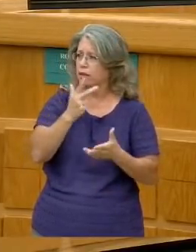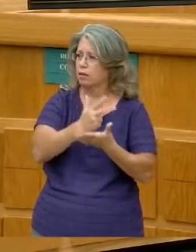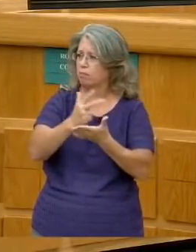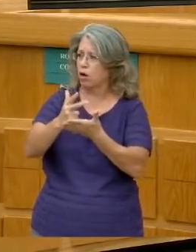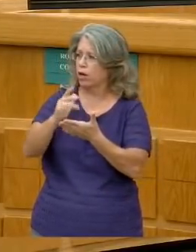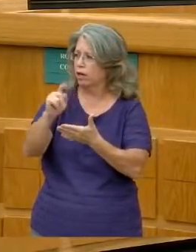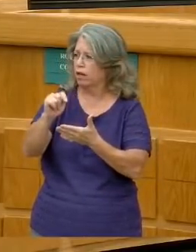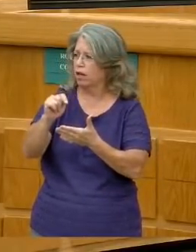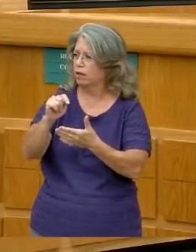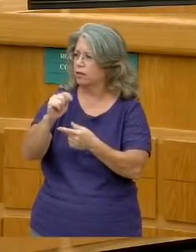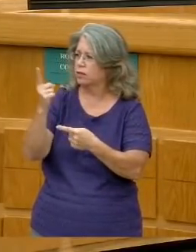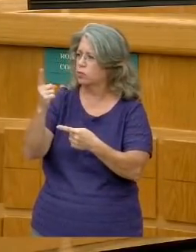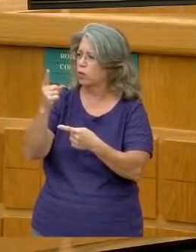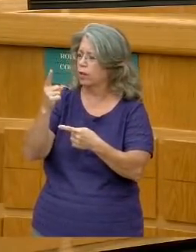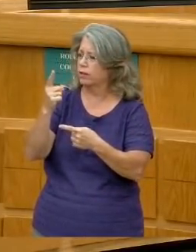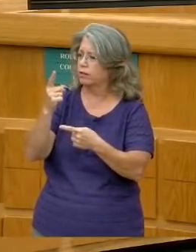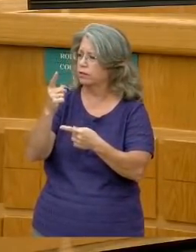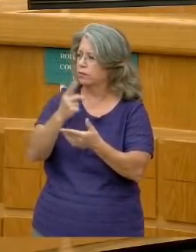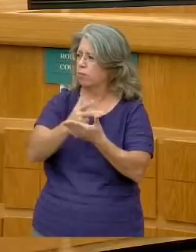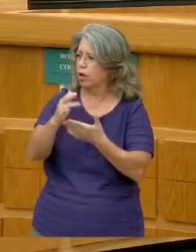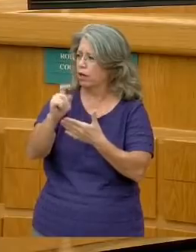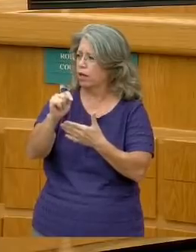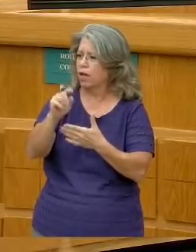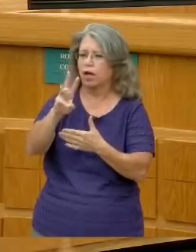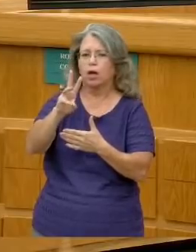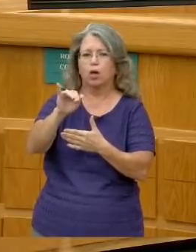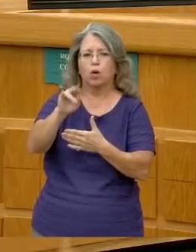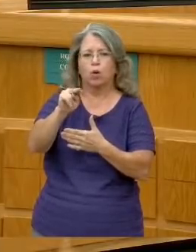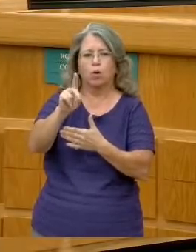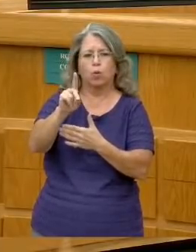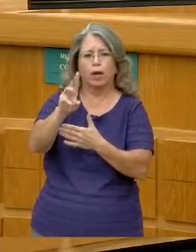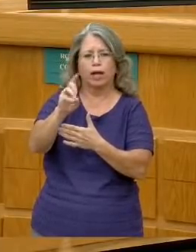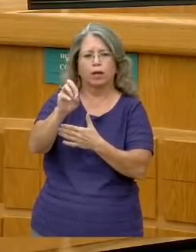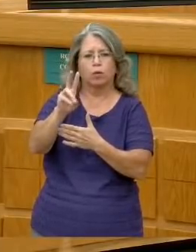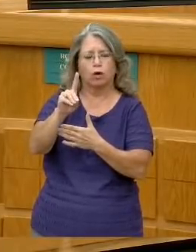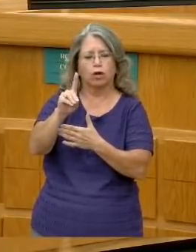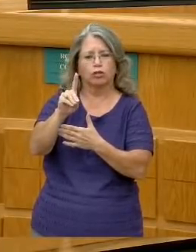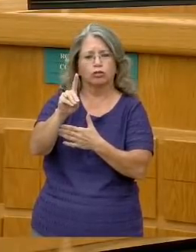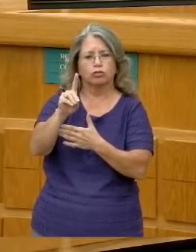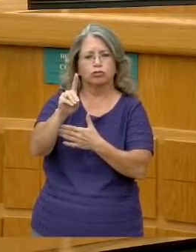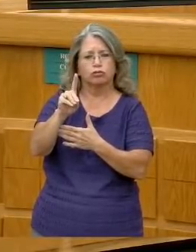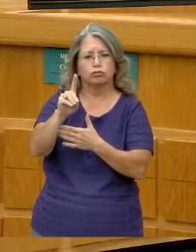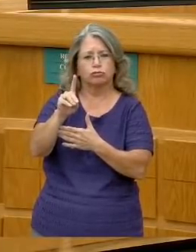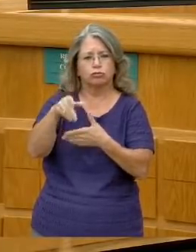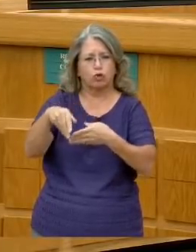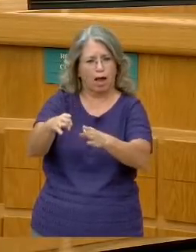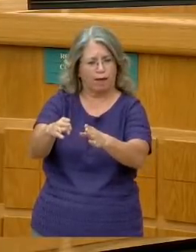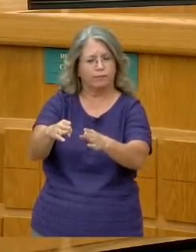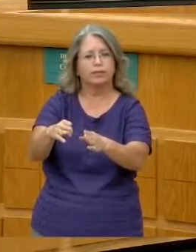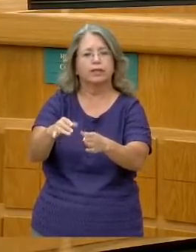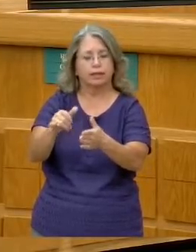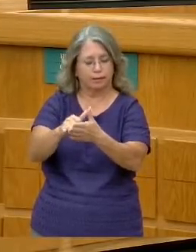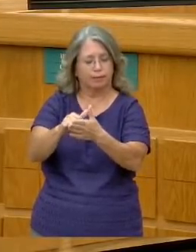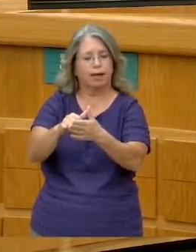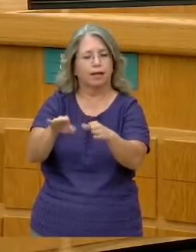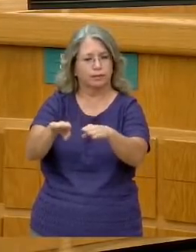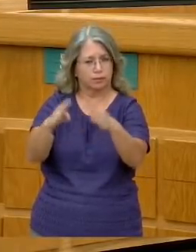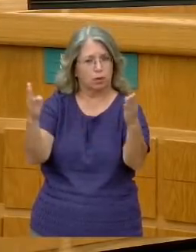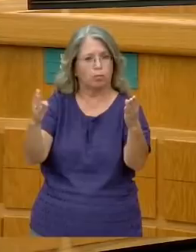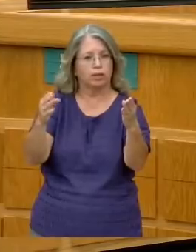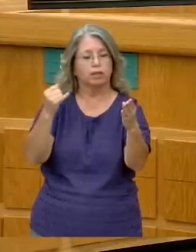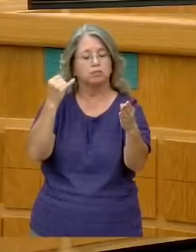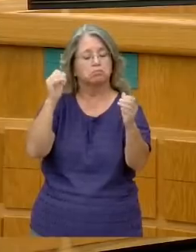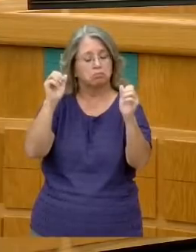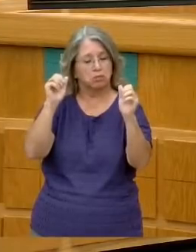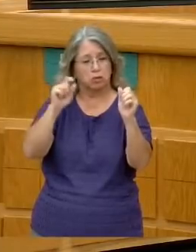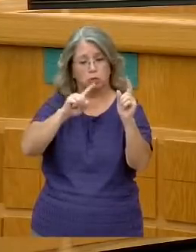the name of it, Windward Drive? Yeah, Windward Drive. That parking lot will be open. so that that is available for parking. If you go to